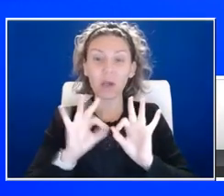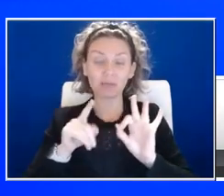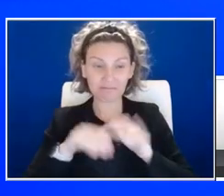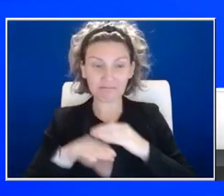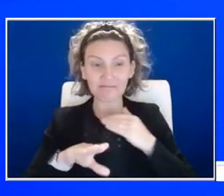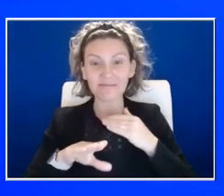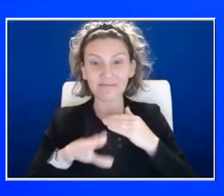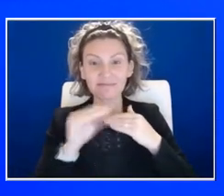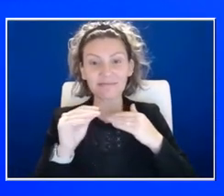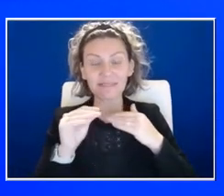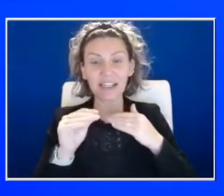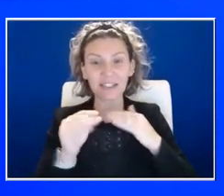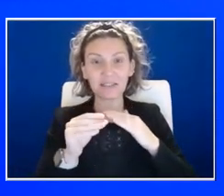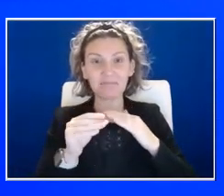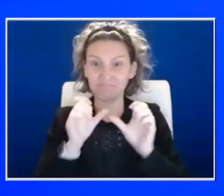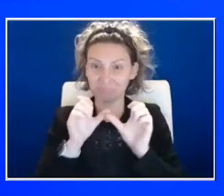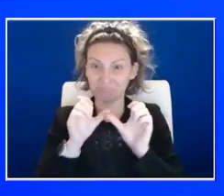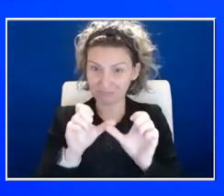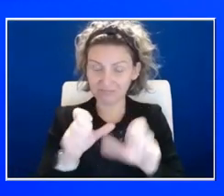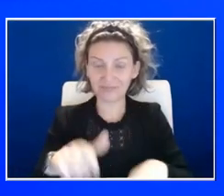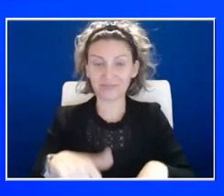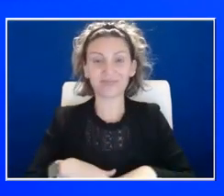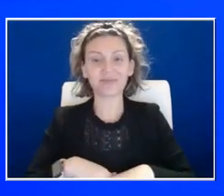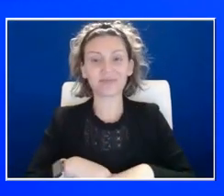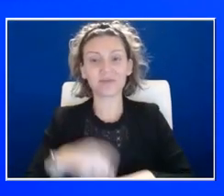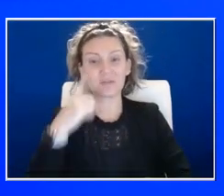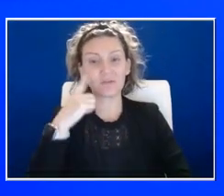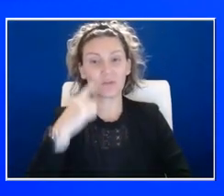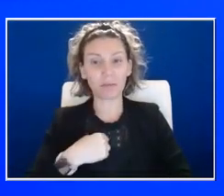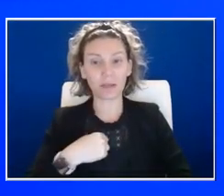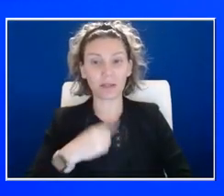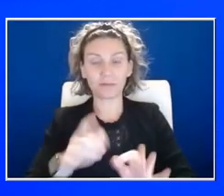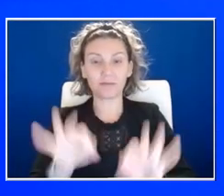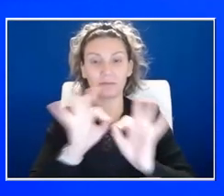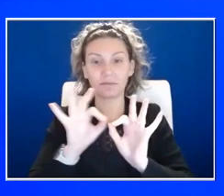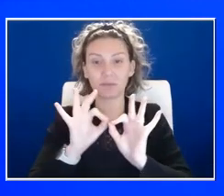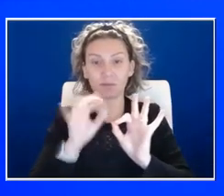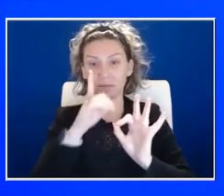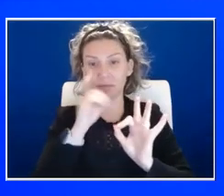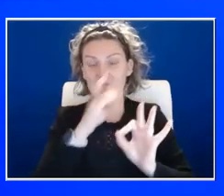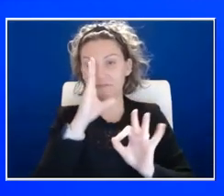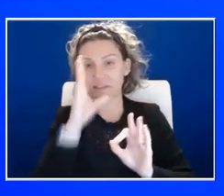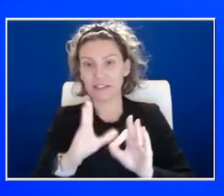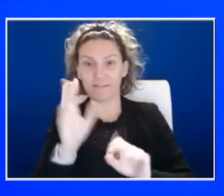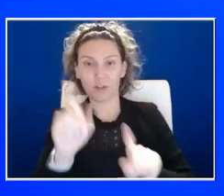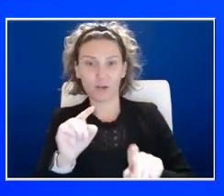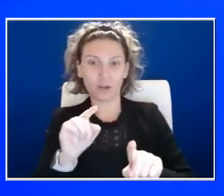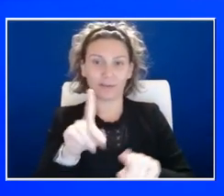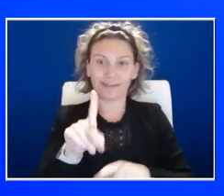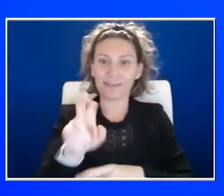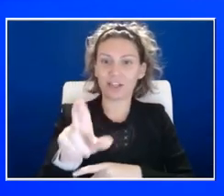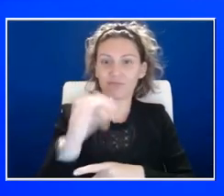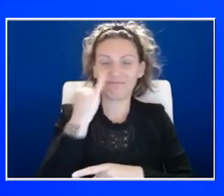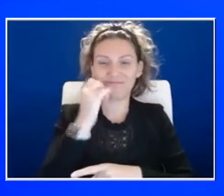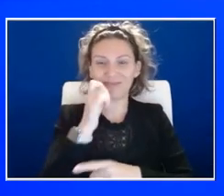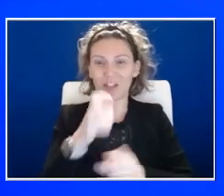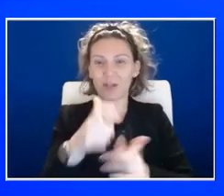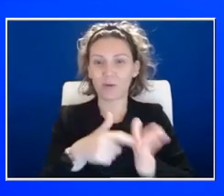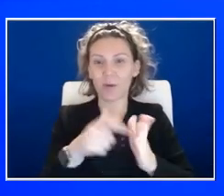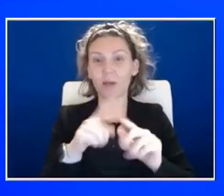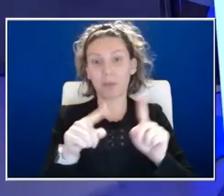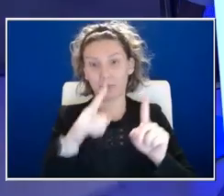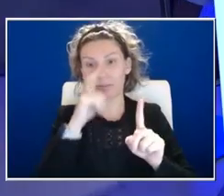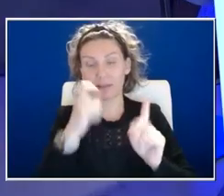maintenance. And for me, it's essential because I would never go to the doctor if it wasn't required. But because it's required, I